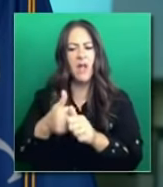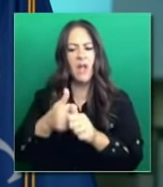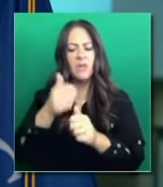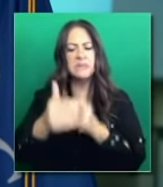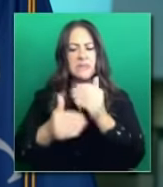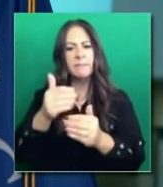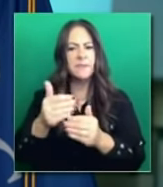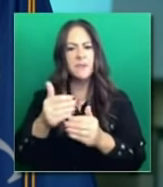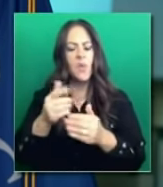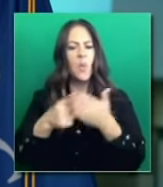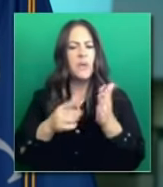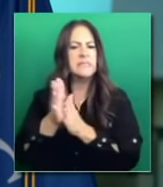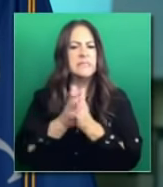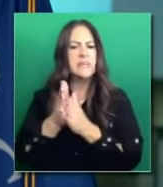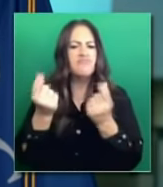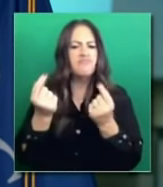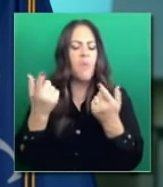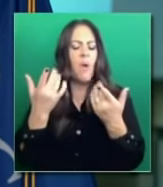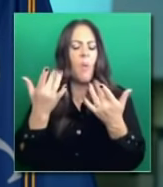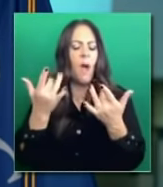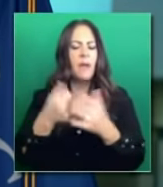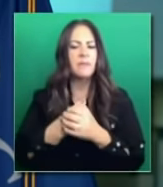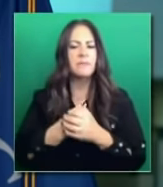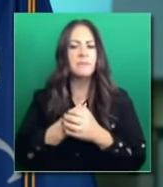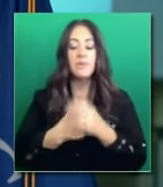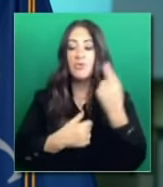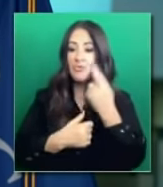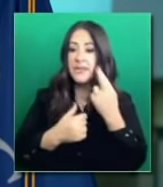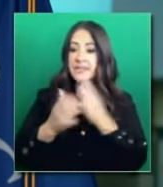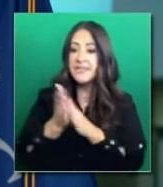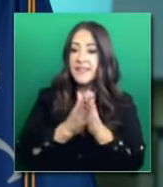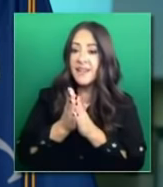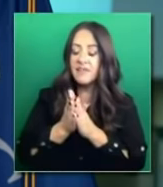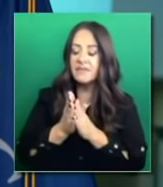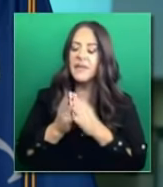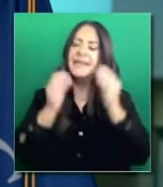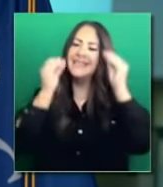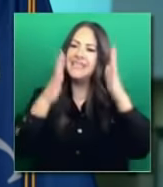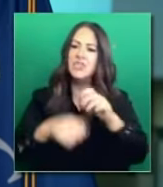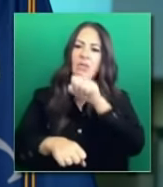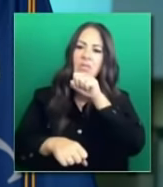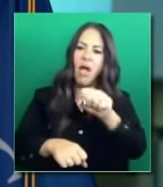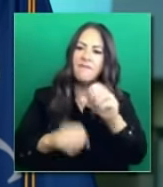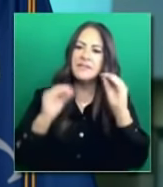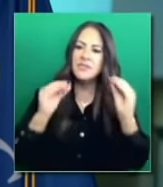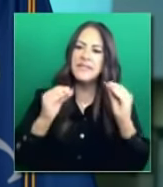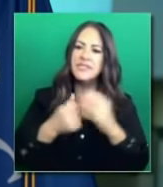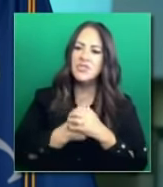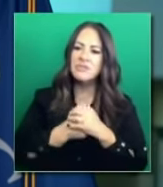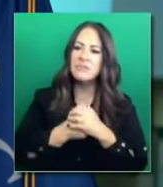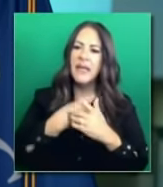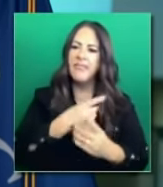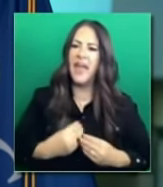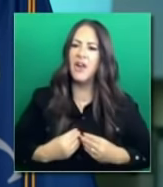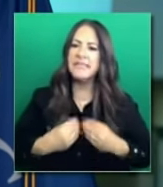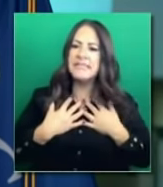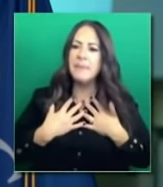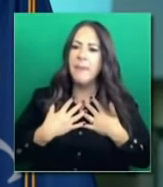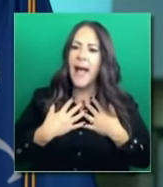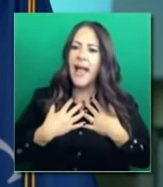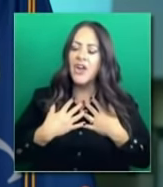because our teachers love teaching. The greatest incentive is the inspiration, that spark that